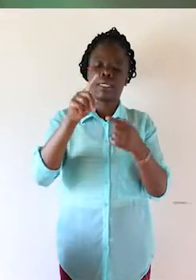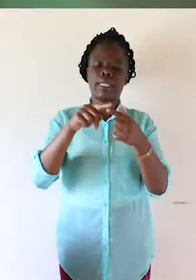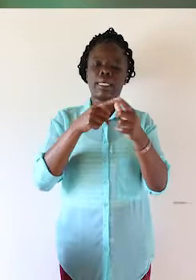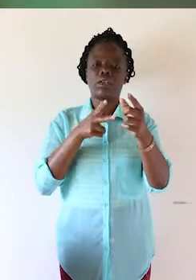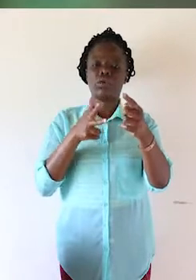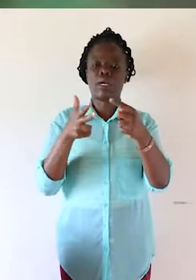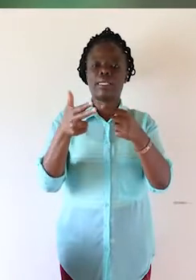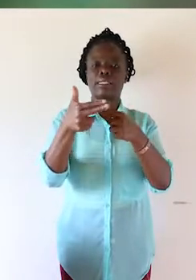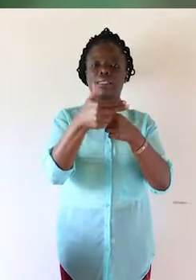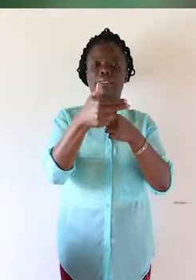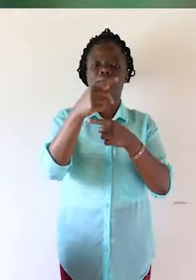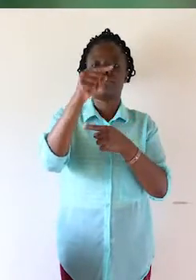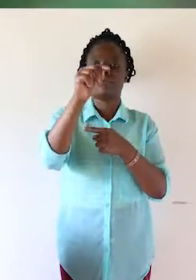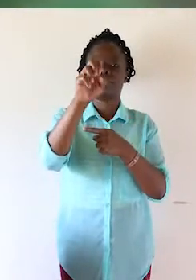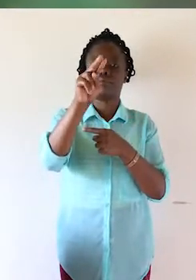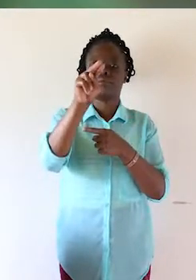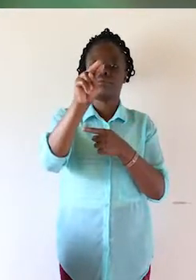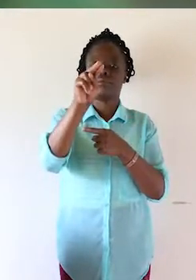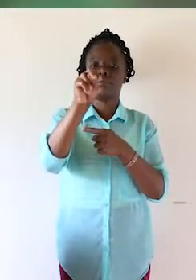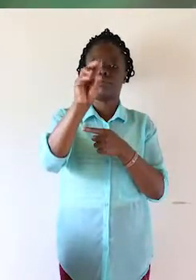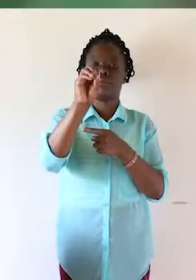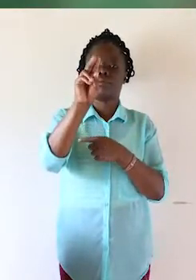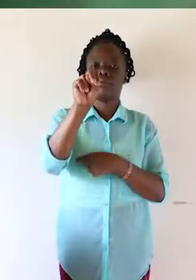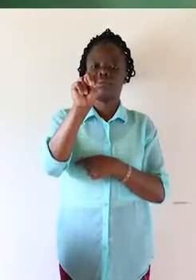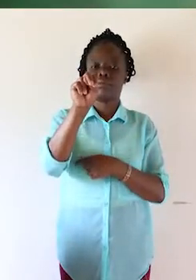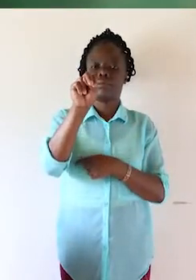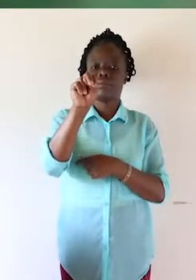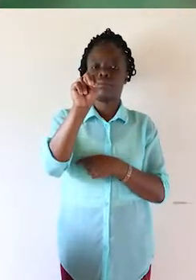Then we cut the tenon.